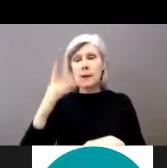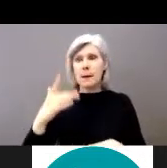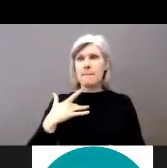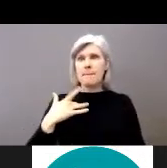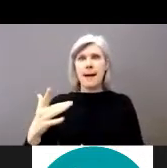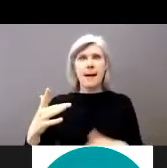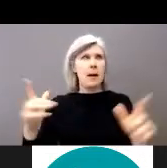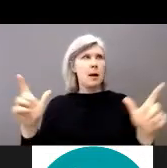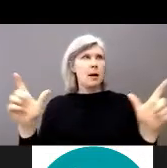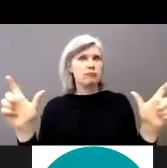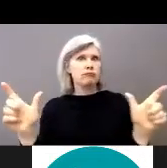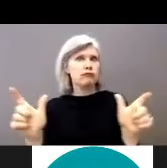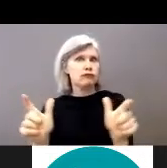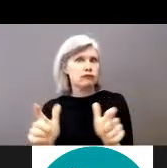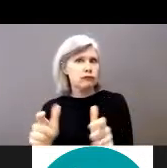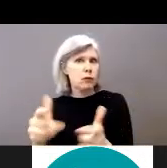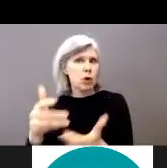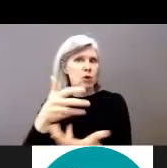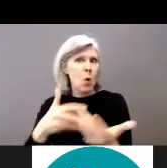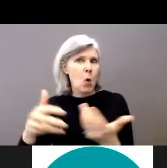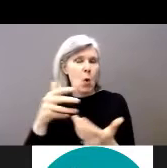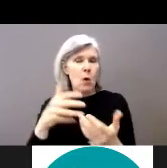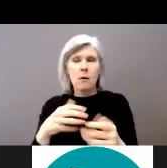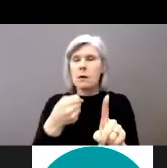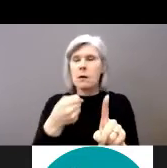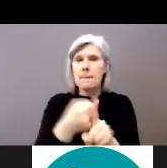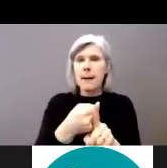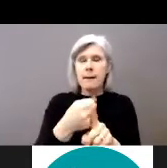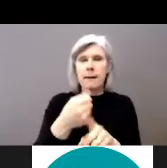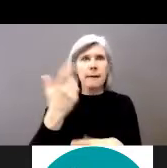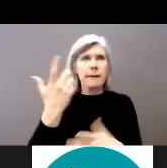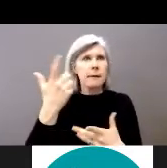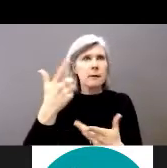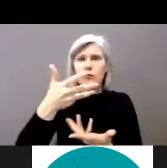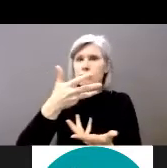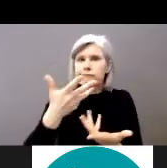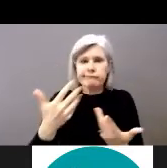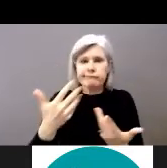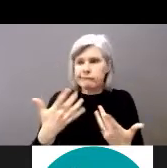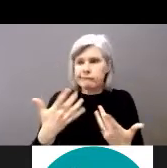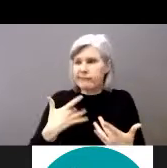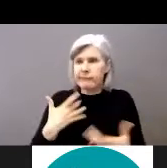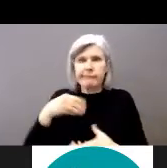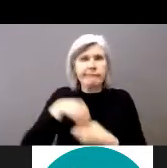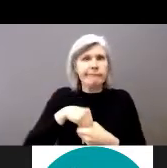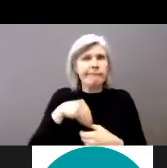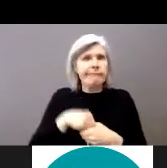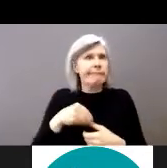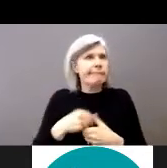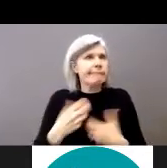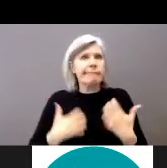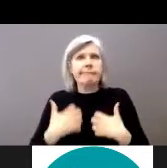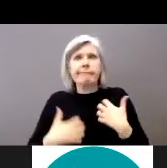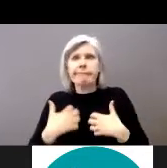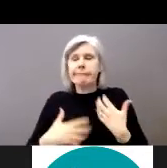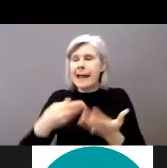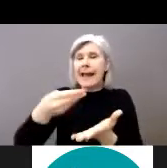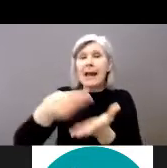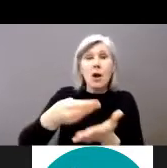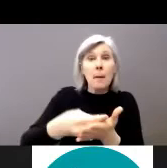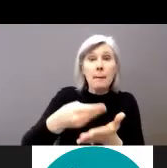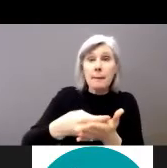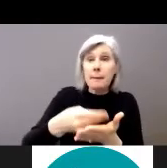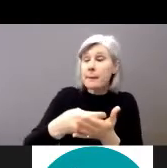you go through psychological changes, you start to lose people who are close to you, your spouses, your